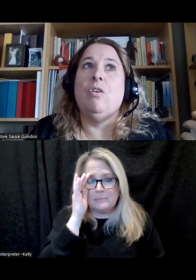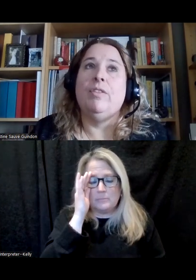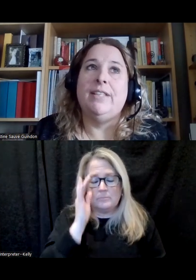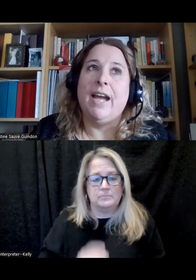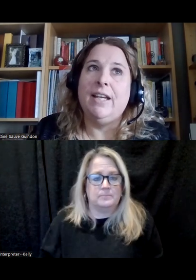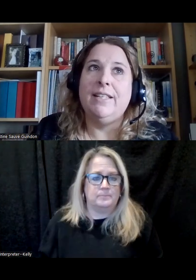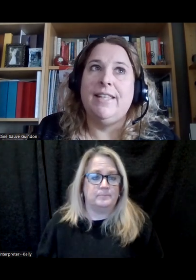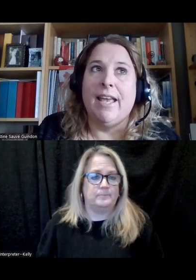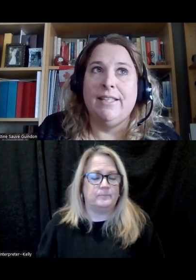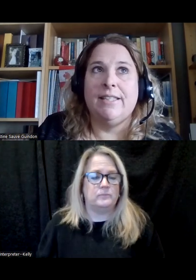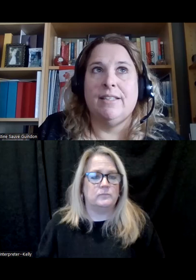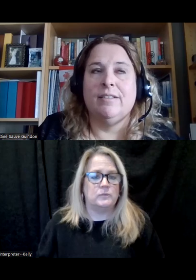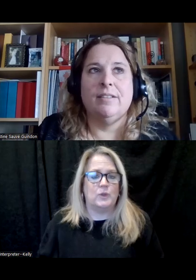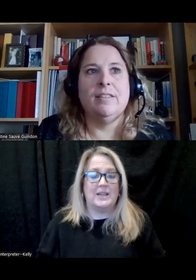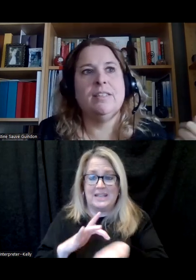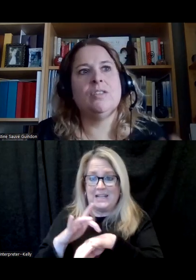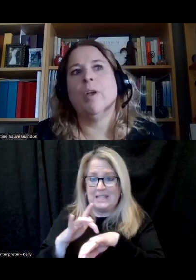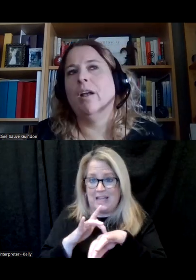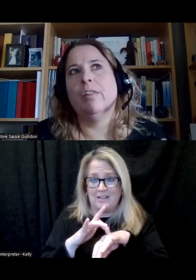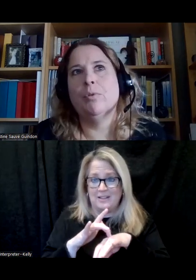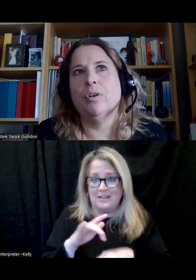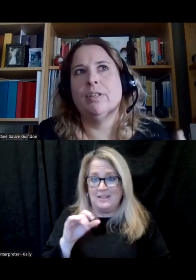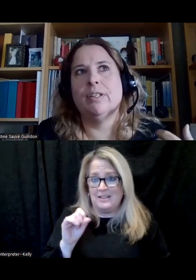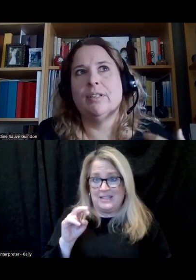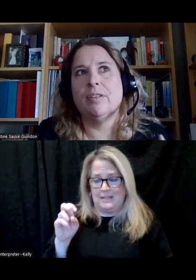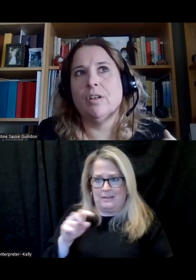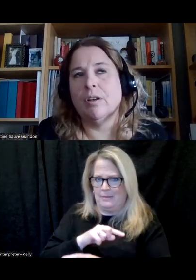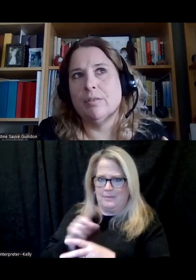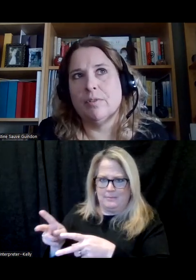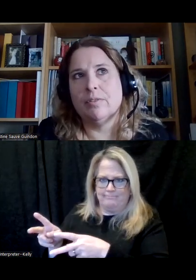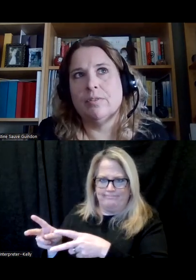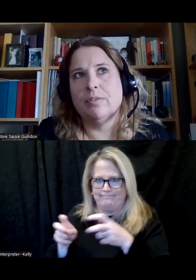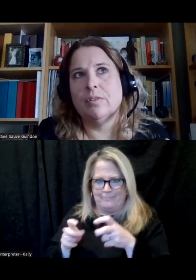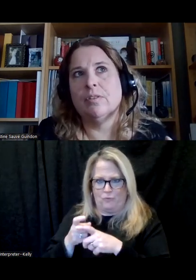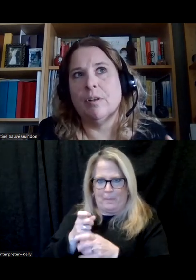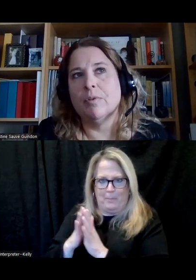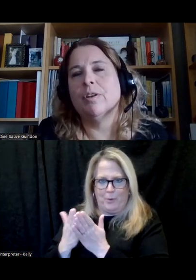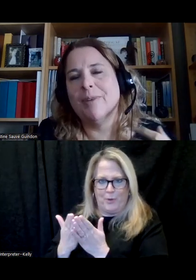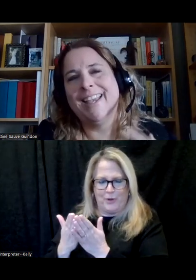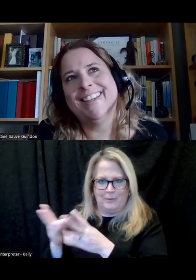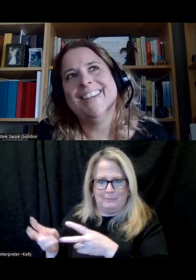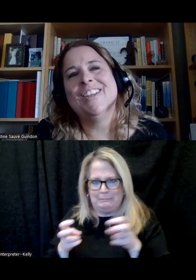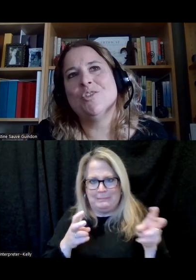So the tactile sense, this is straight out of the book, the